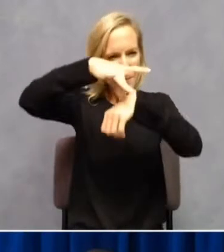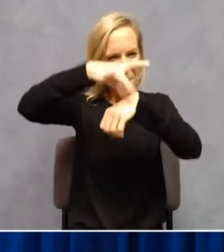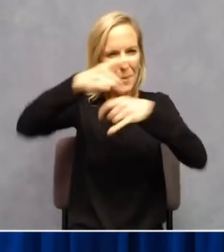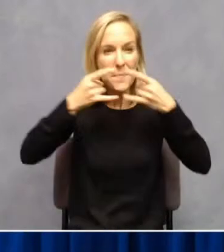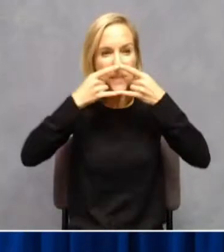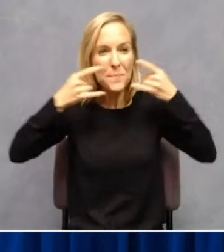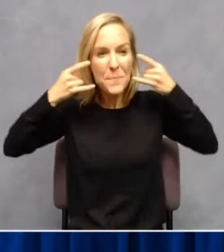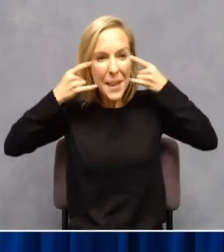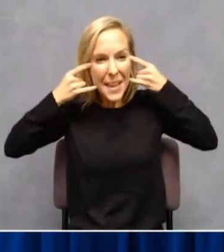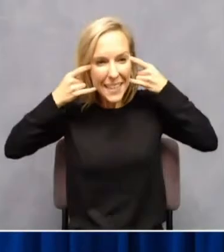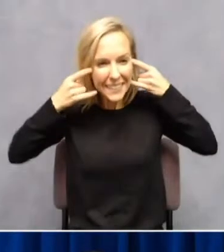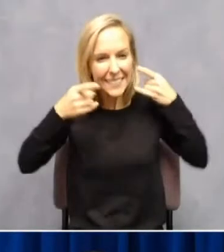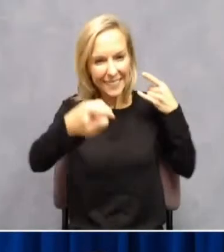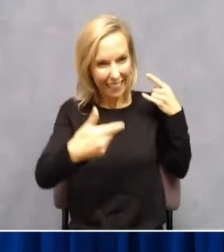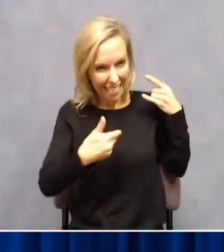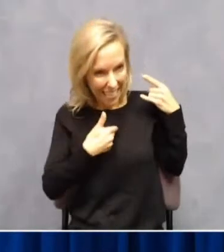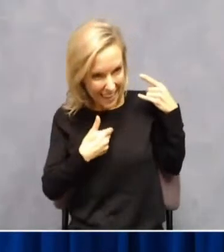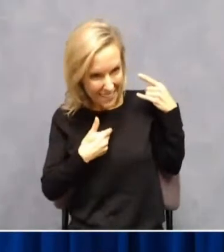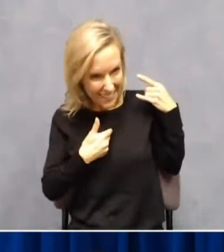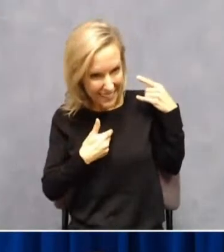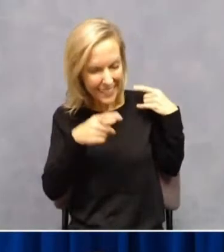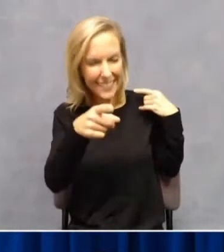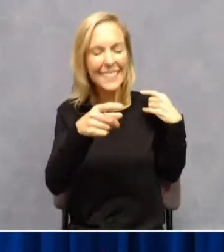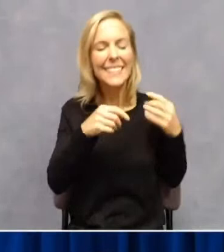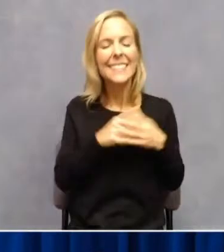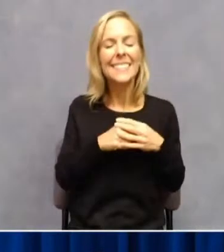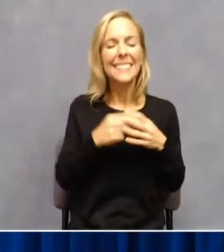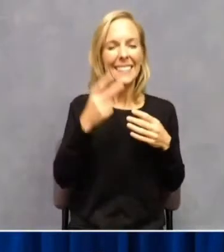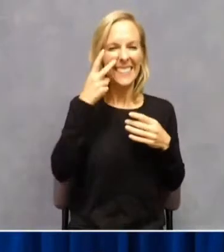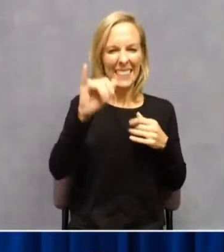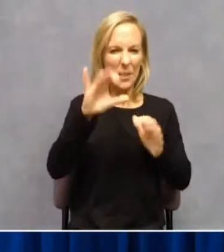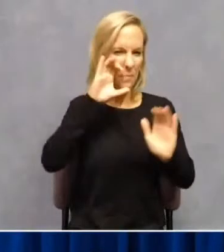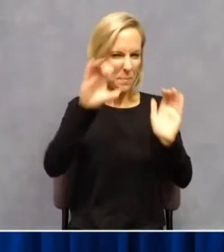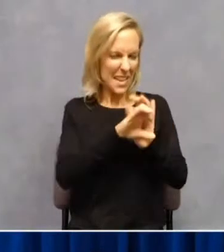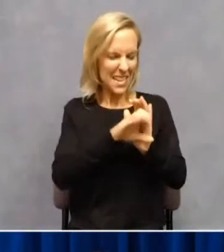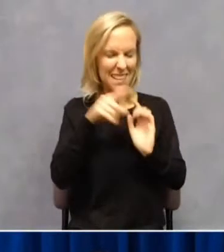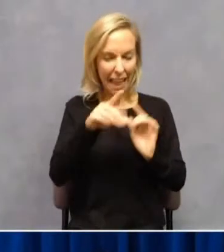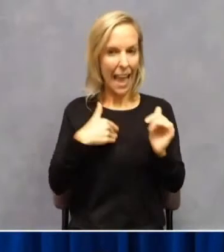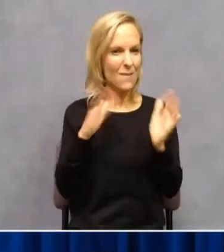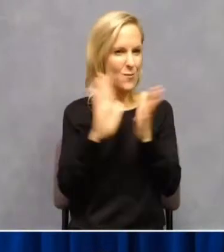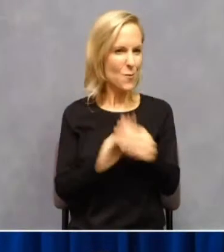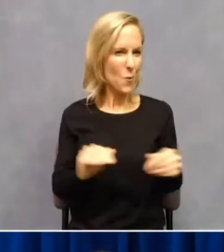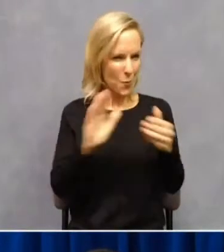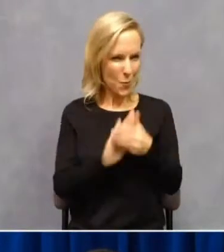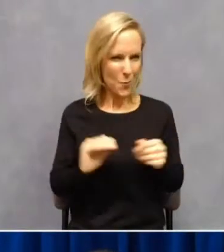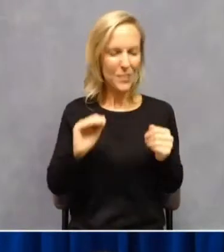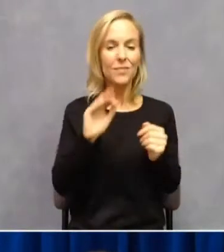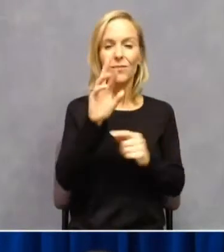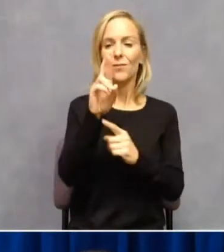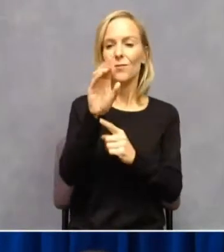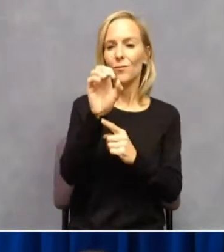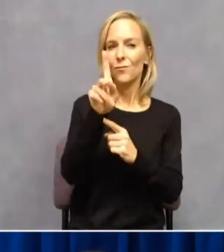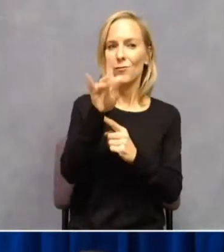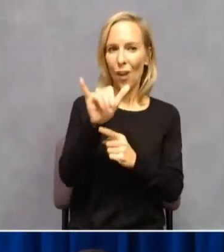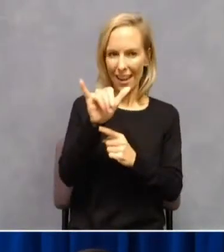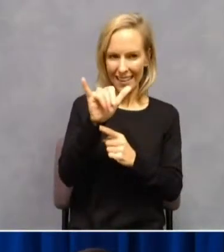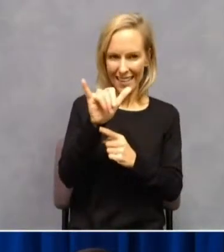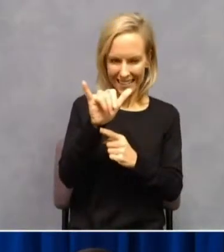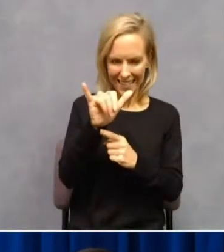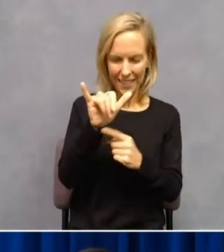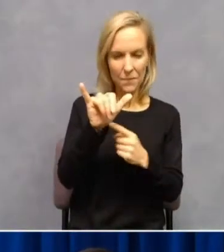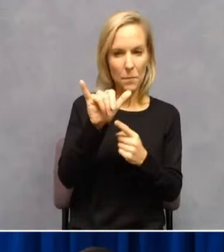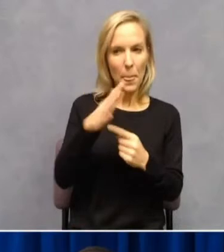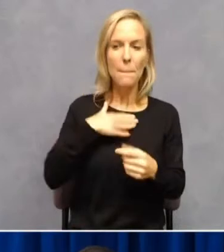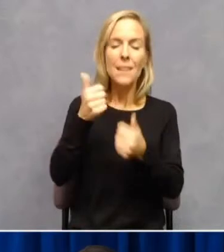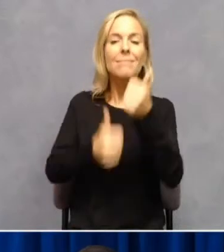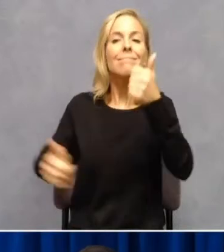it. And there's actually a story behind that. So Rocky, my senior advisor, had the idea to carve a pumpkin for